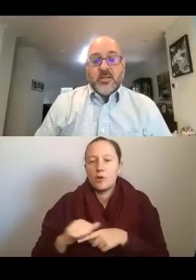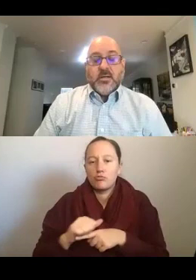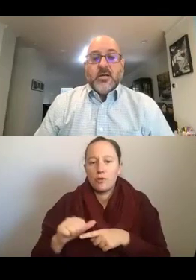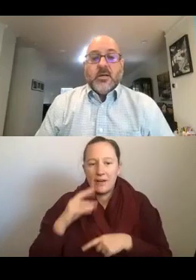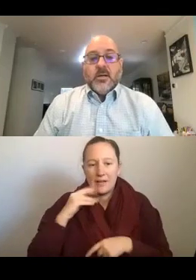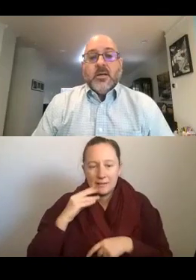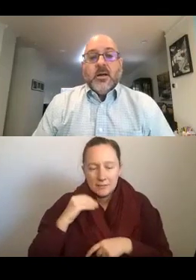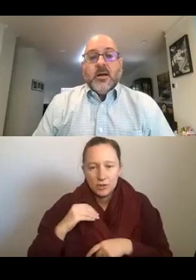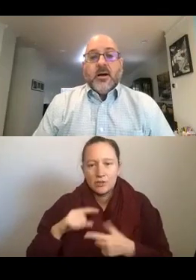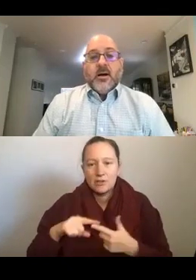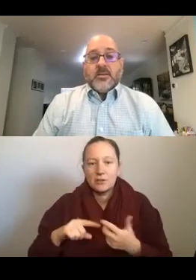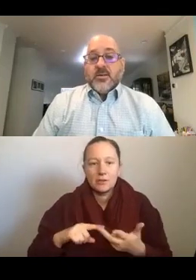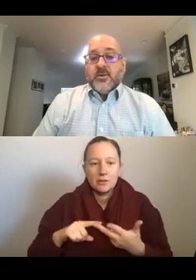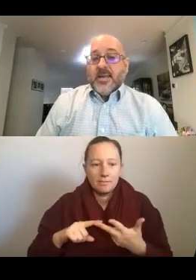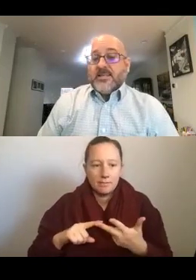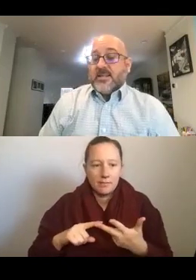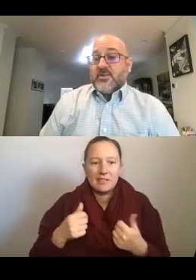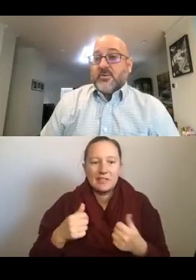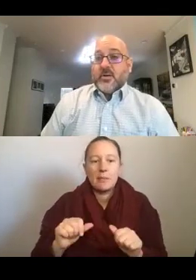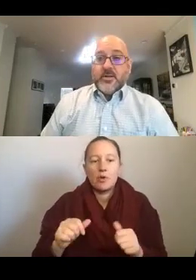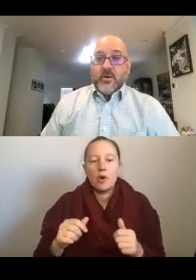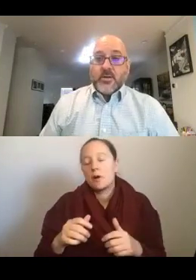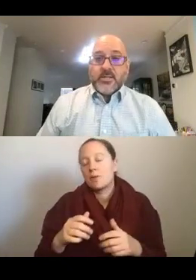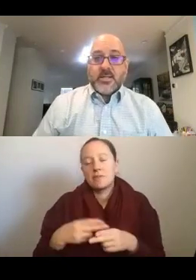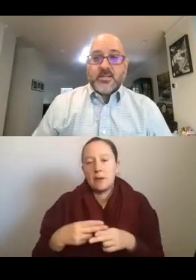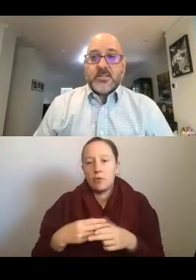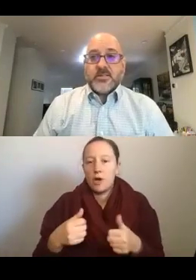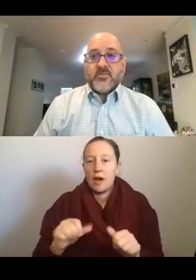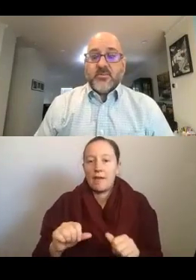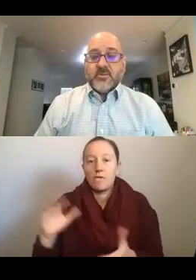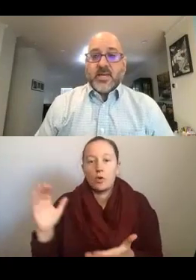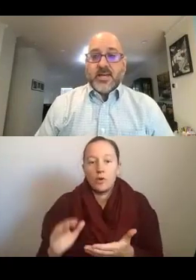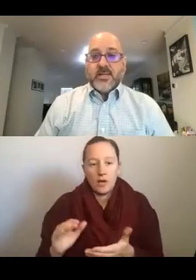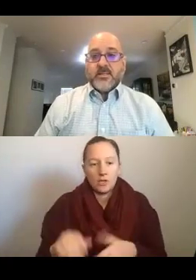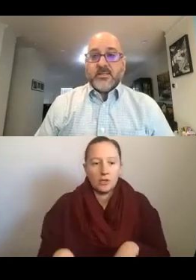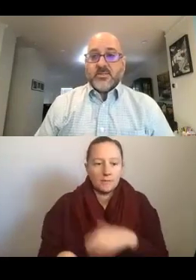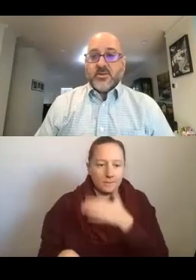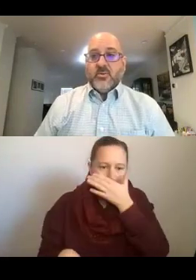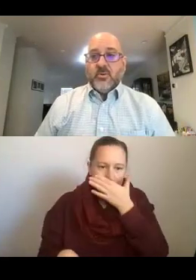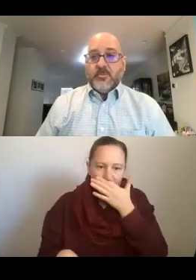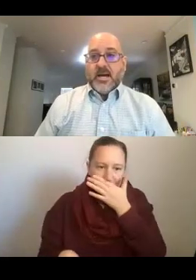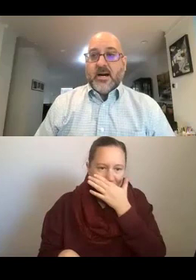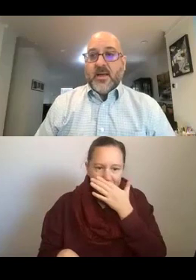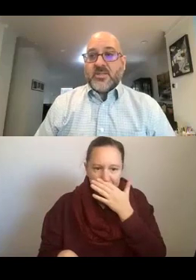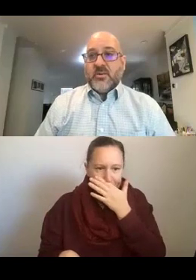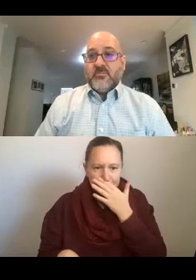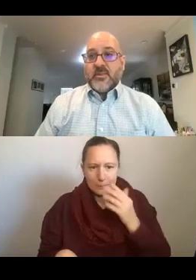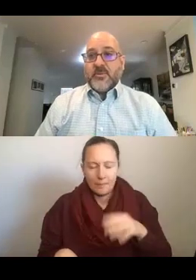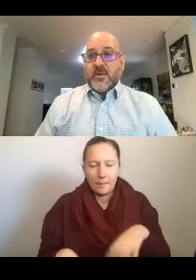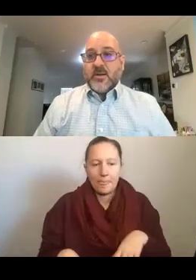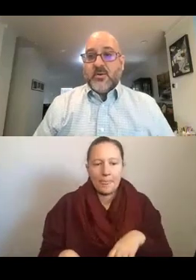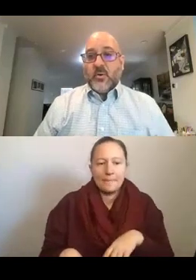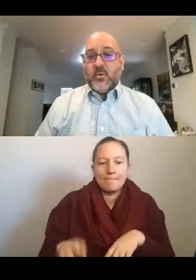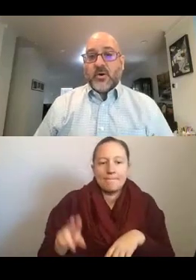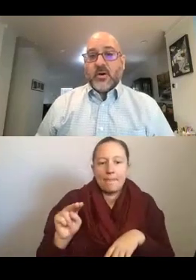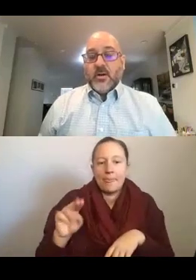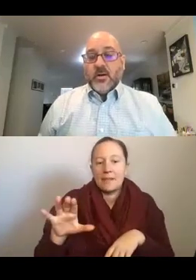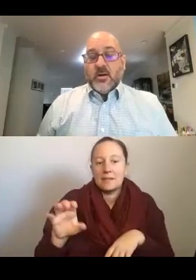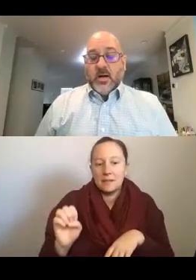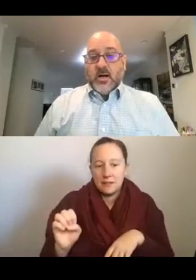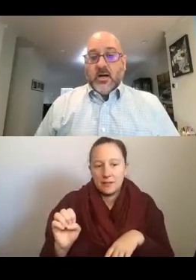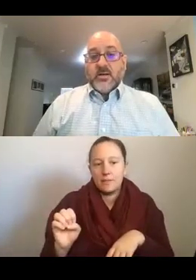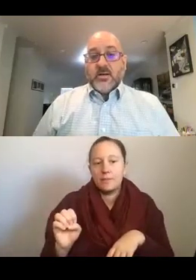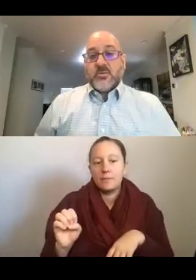reductions. Also, any additional no-cost extensions for most Ks, so beyond that 12-month period,